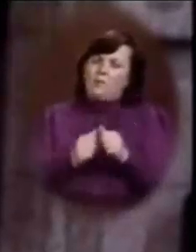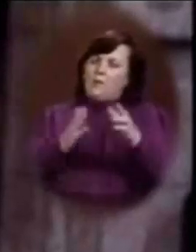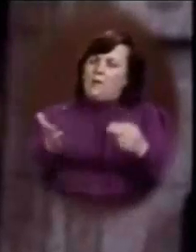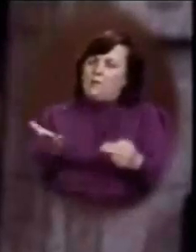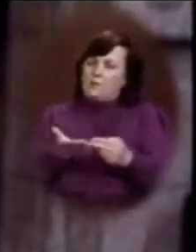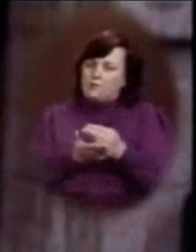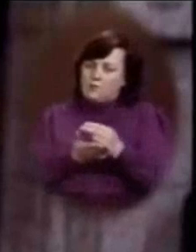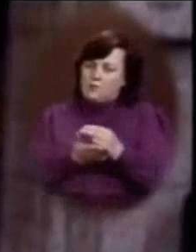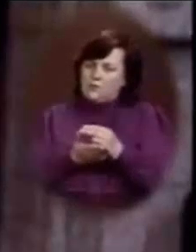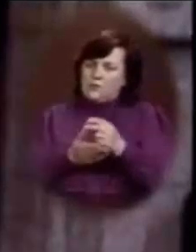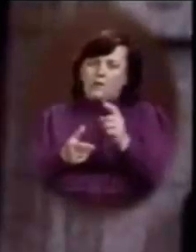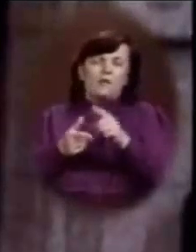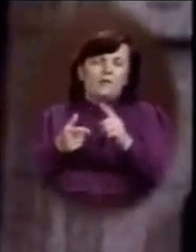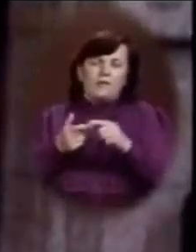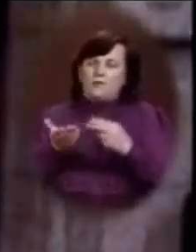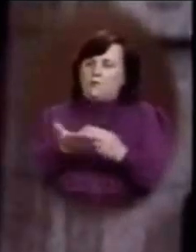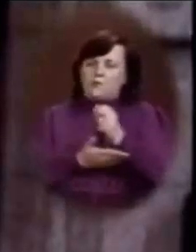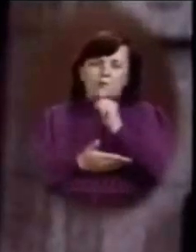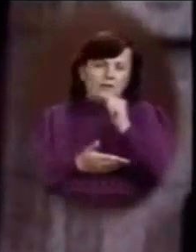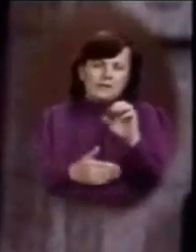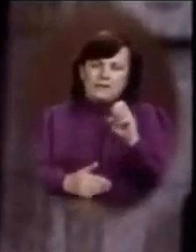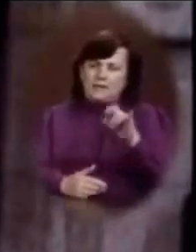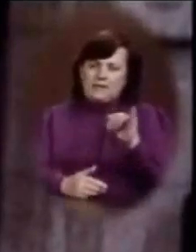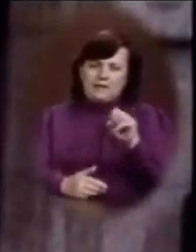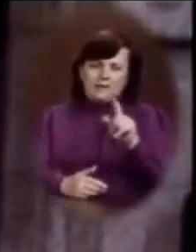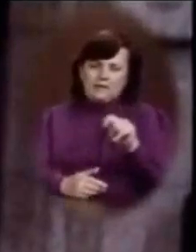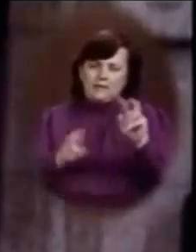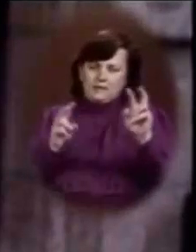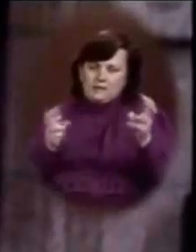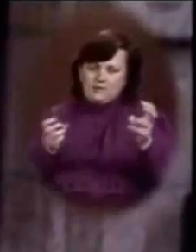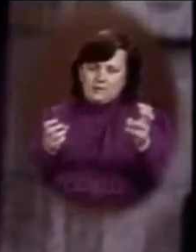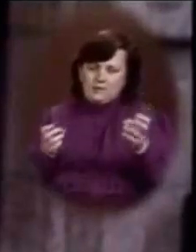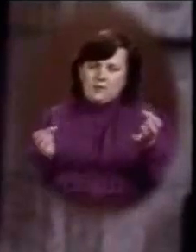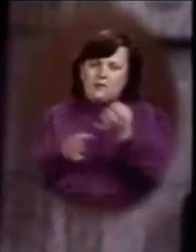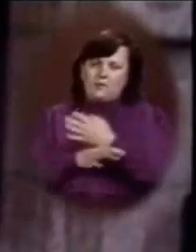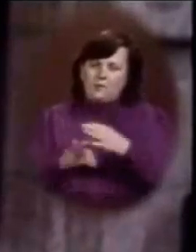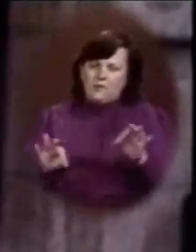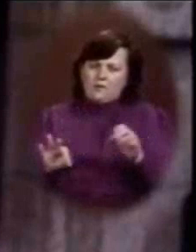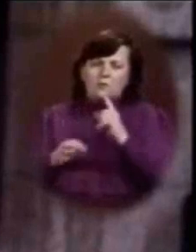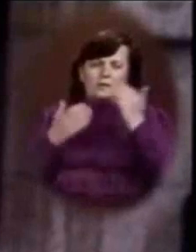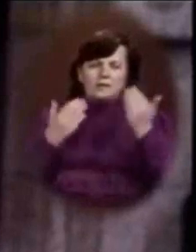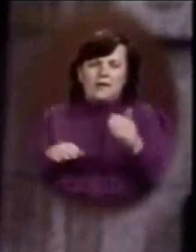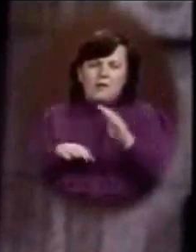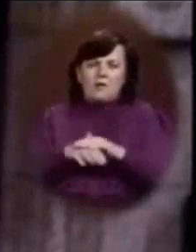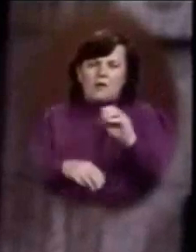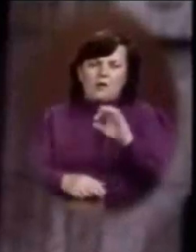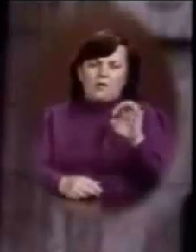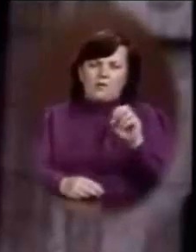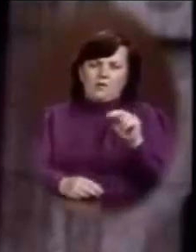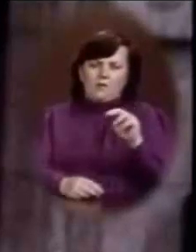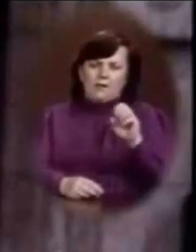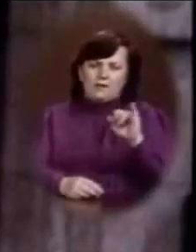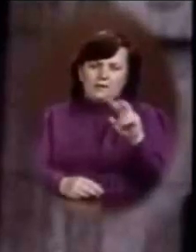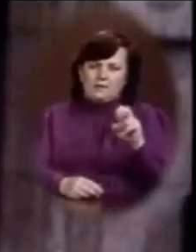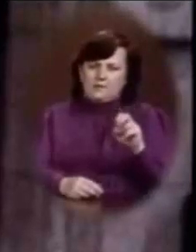it ceases to exist. Mr. Speaker, freedom is on the offensive as never